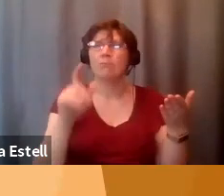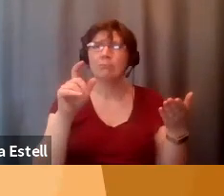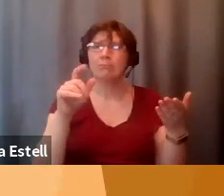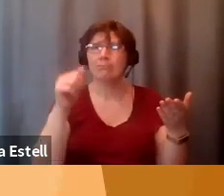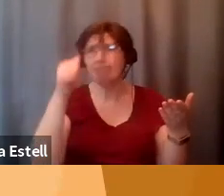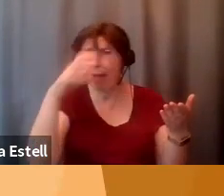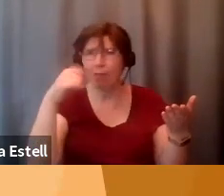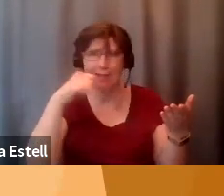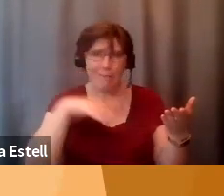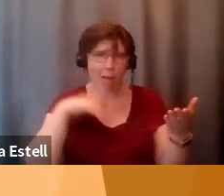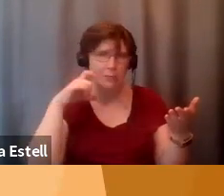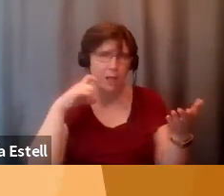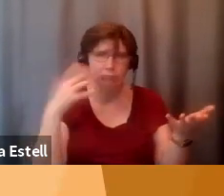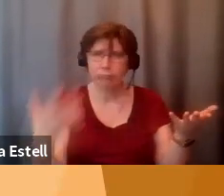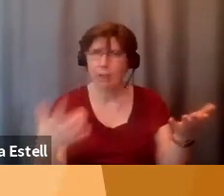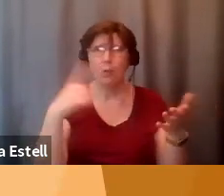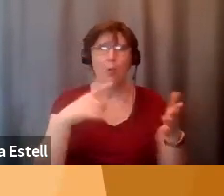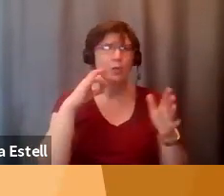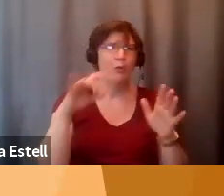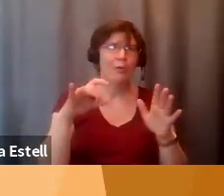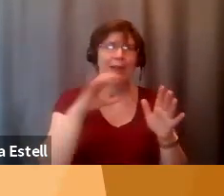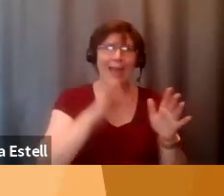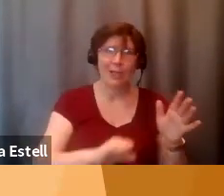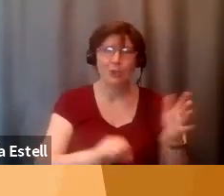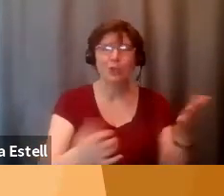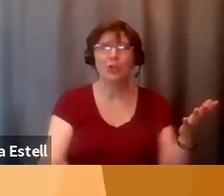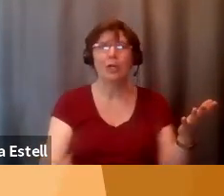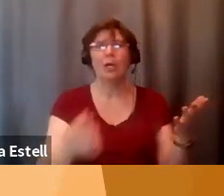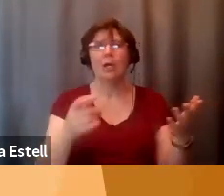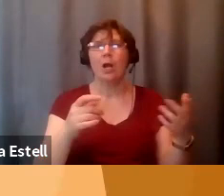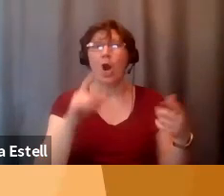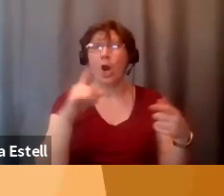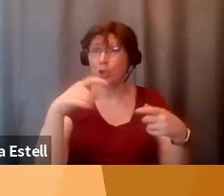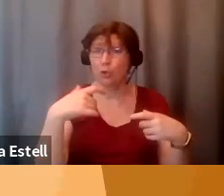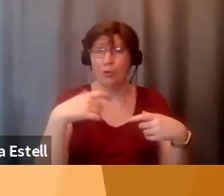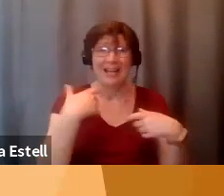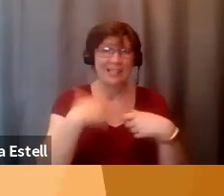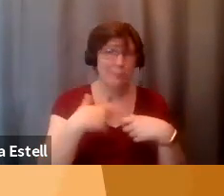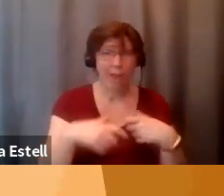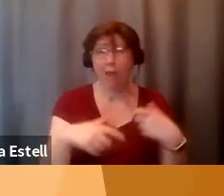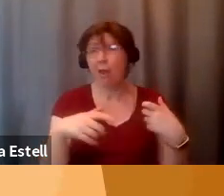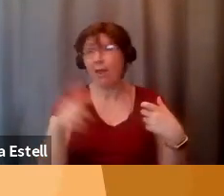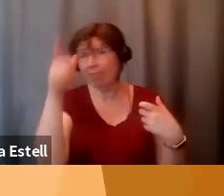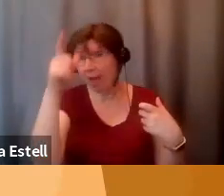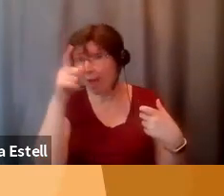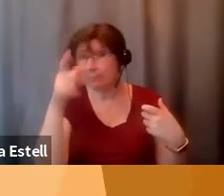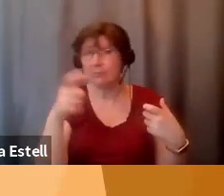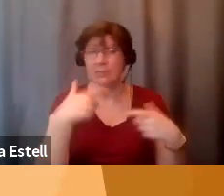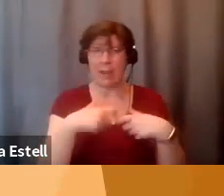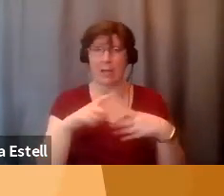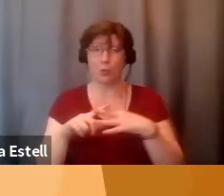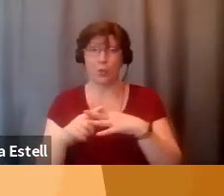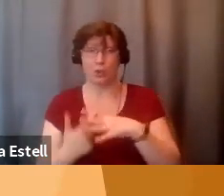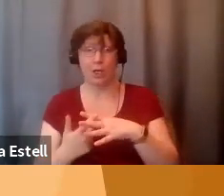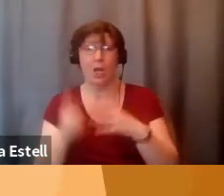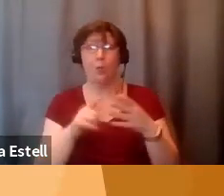gender, what that you identify, what is your age, are you Hispanic, Latino, or of Spanish origin, and what is